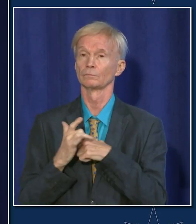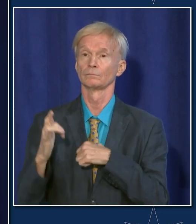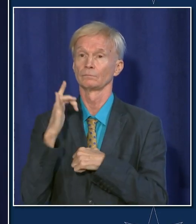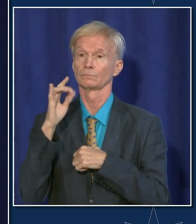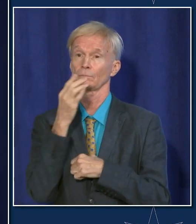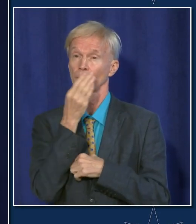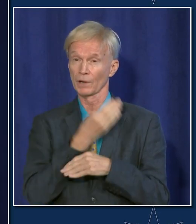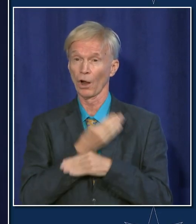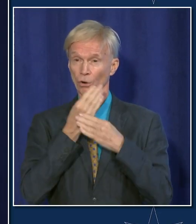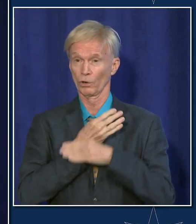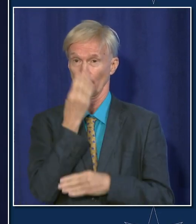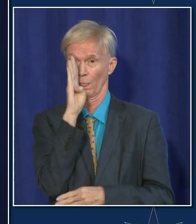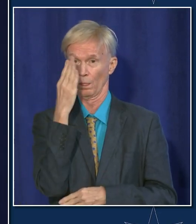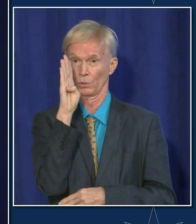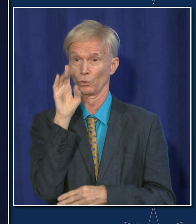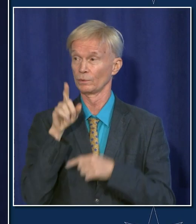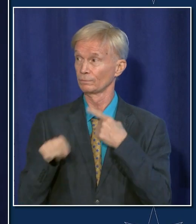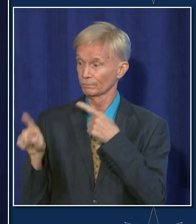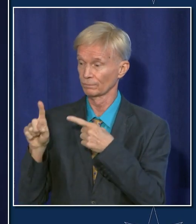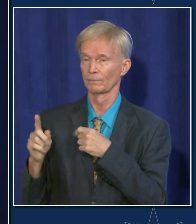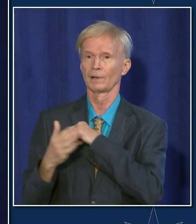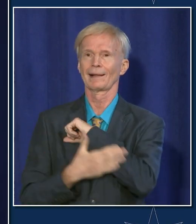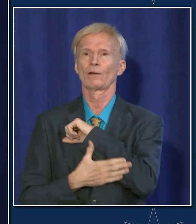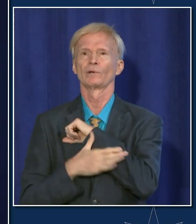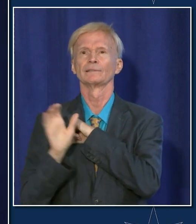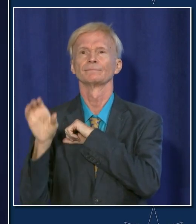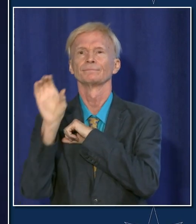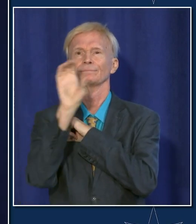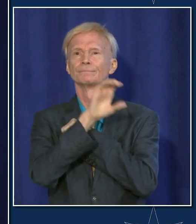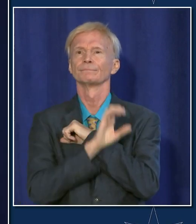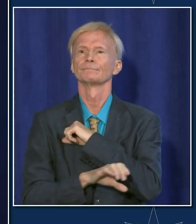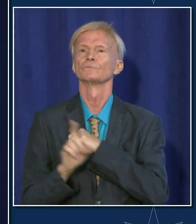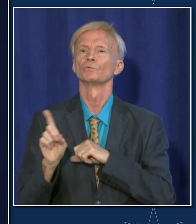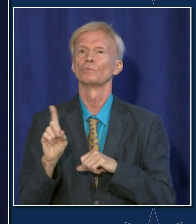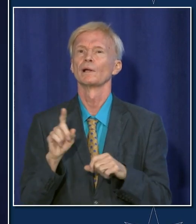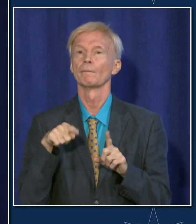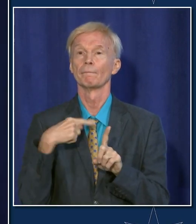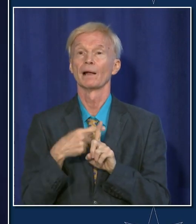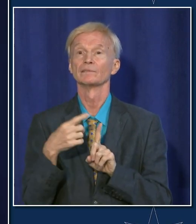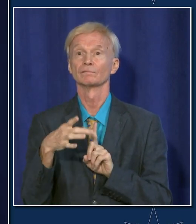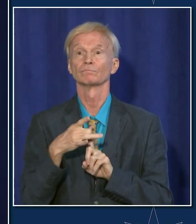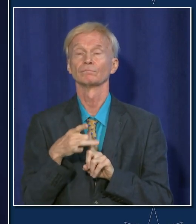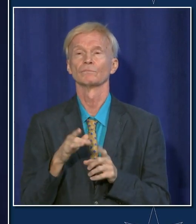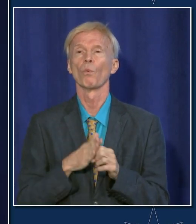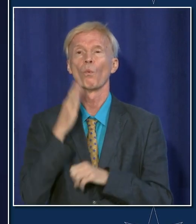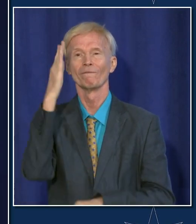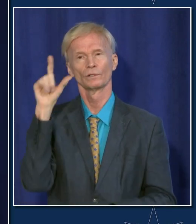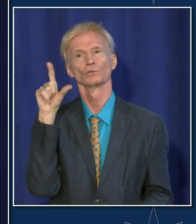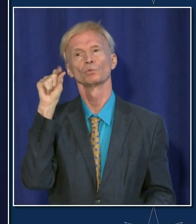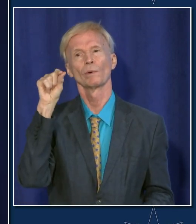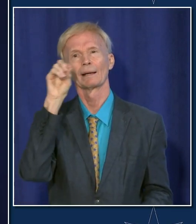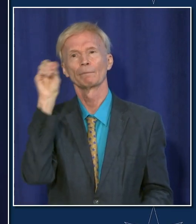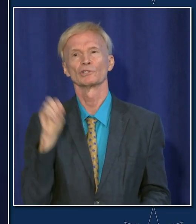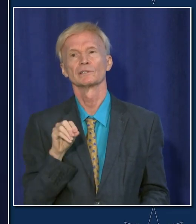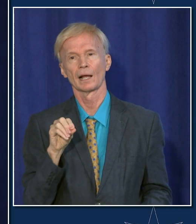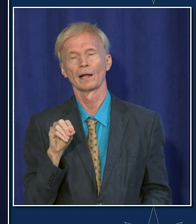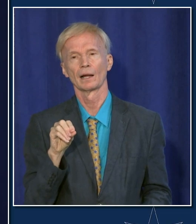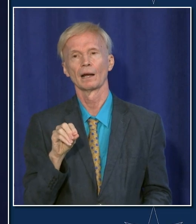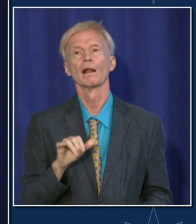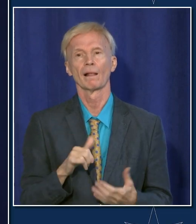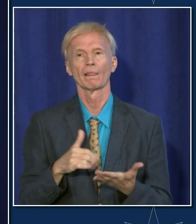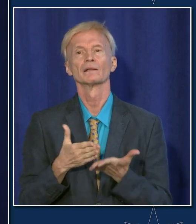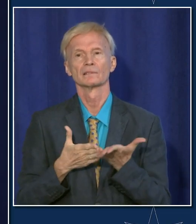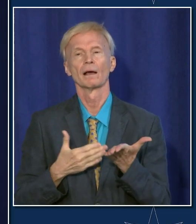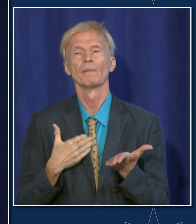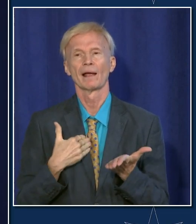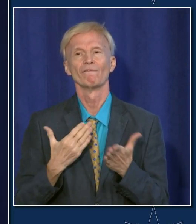darker blue represent counties where the positivity is over 20%. And there are even counties that are higher than that,